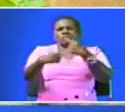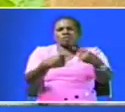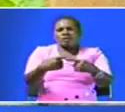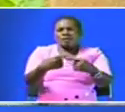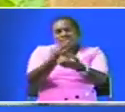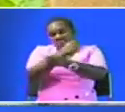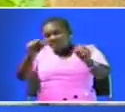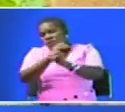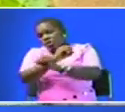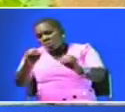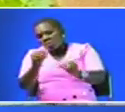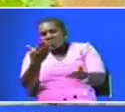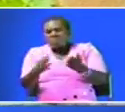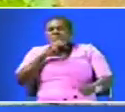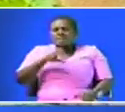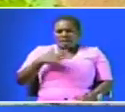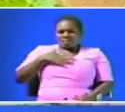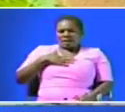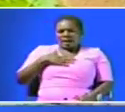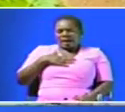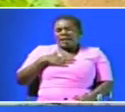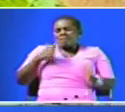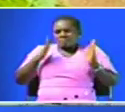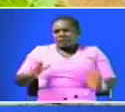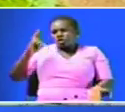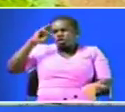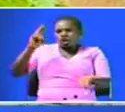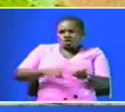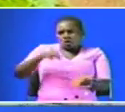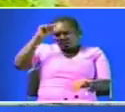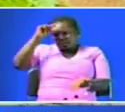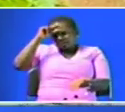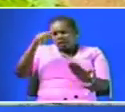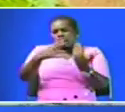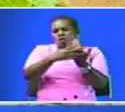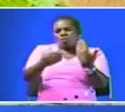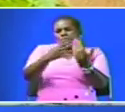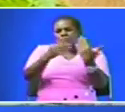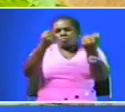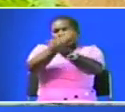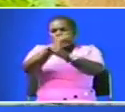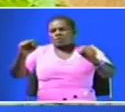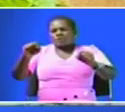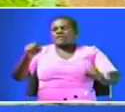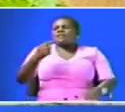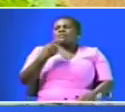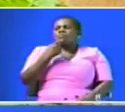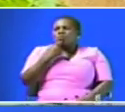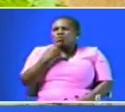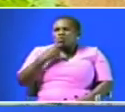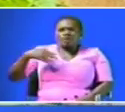a spoko president, at least he will be somebody in the government taking that footsteps that